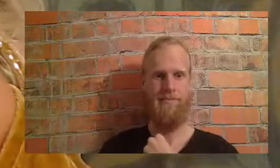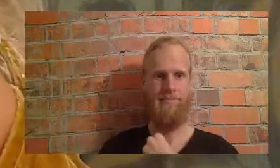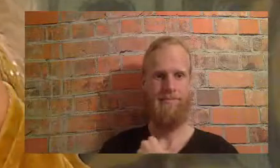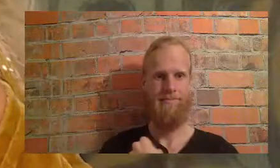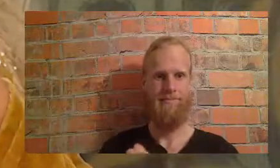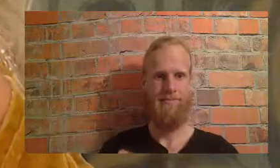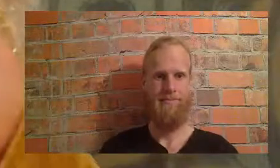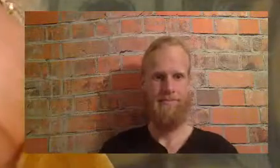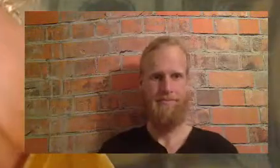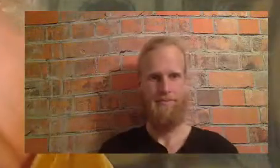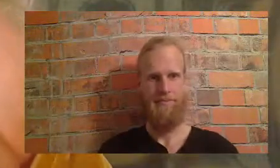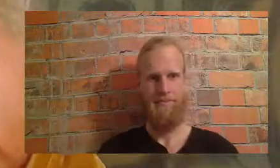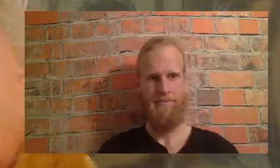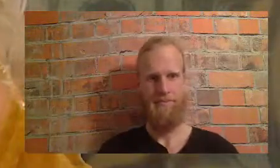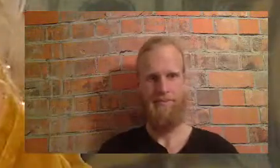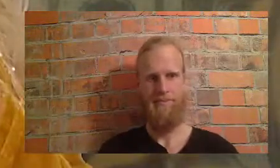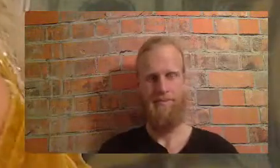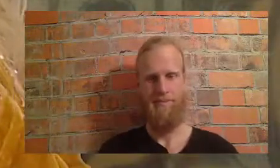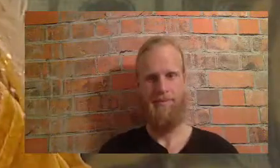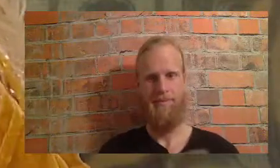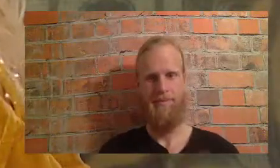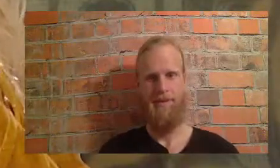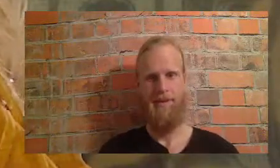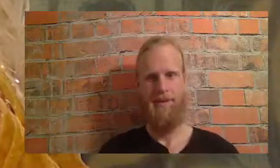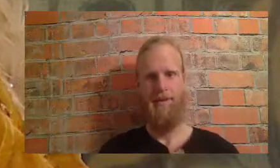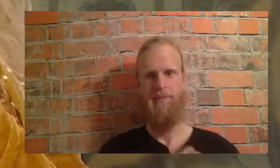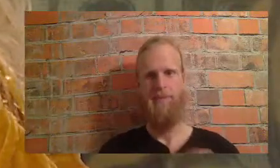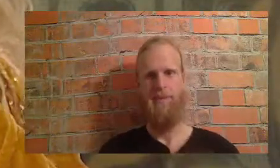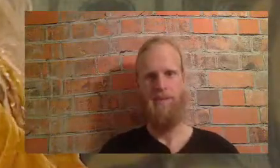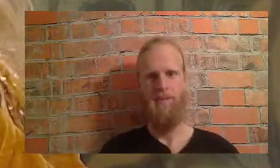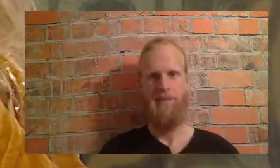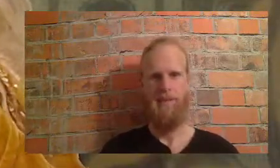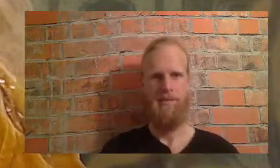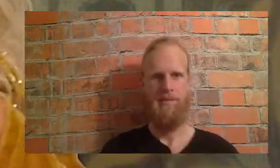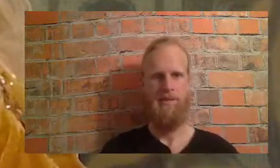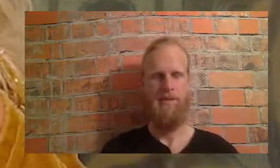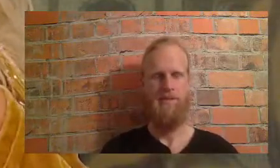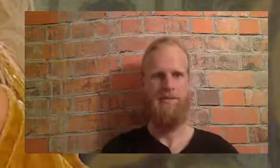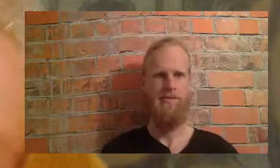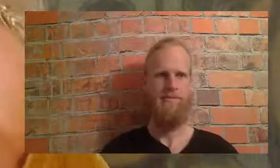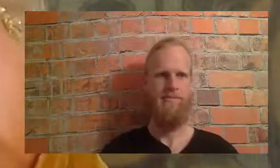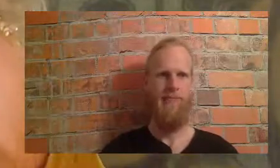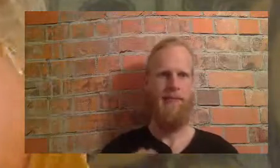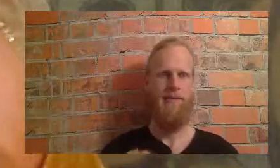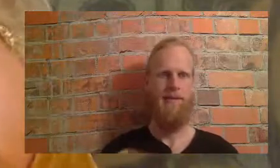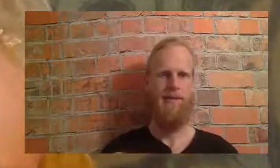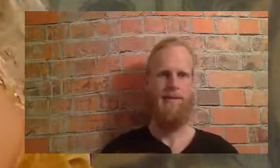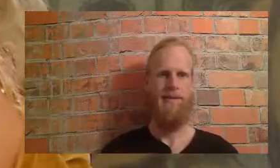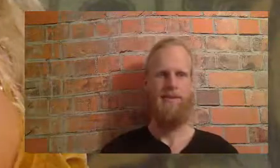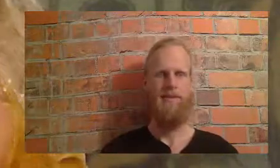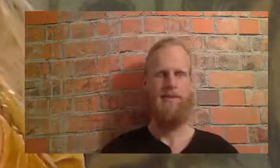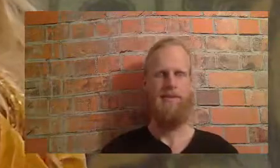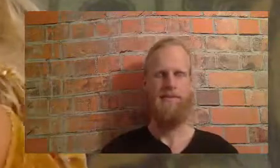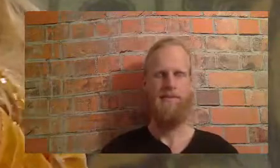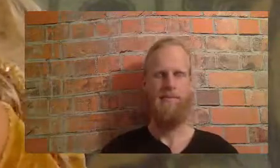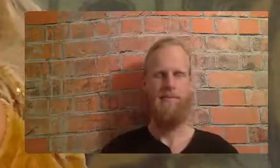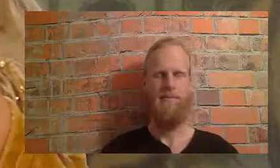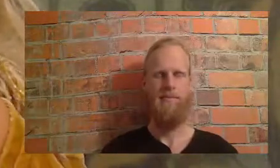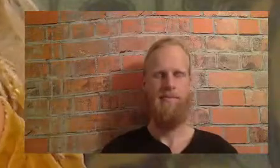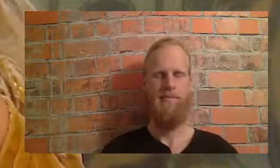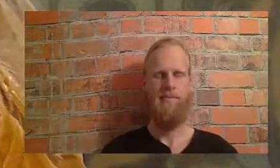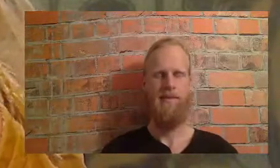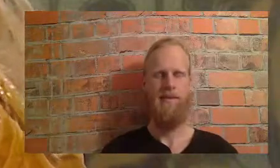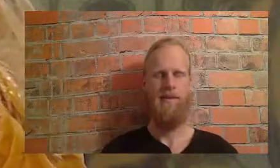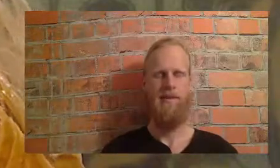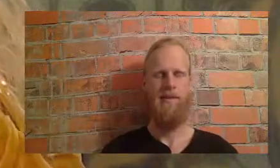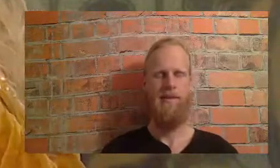to loving and accepting myself, even though this started, and say again when you think